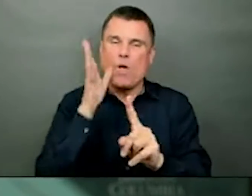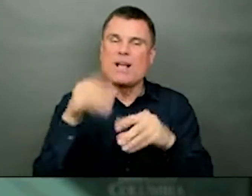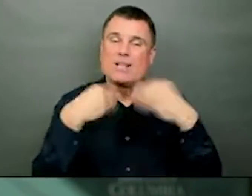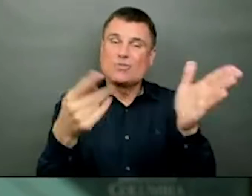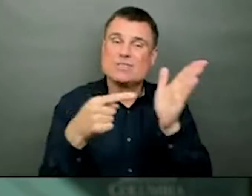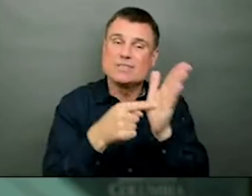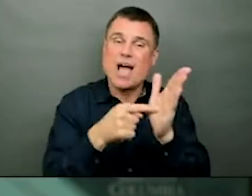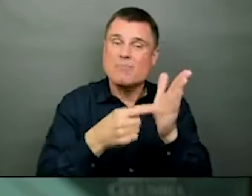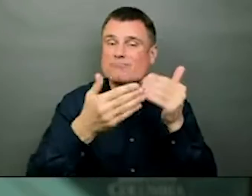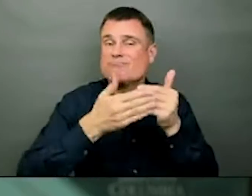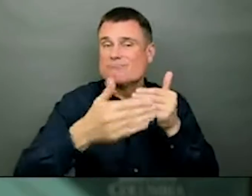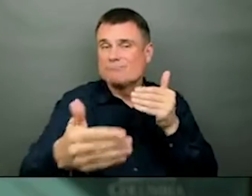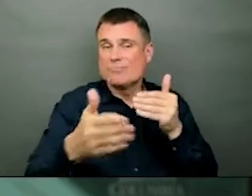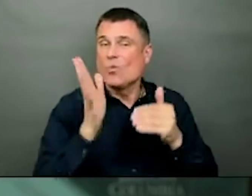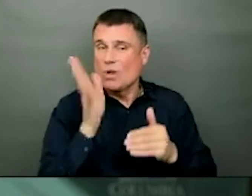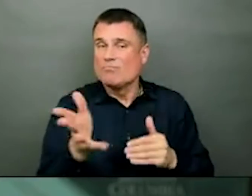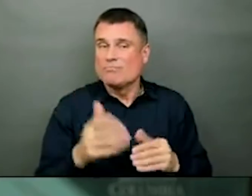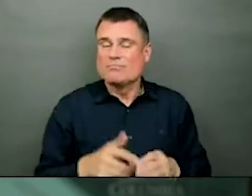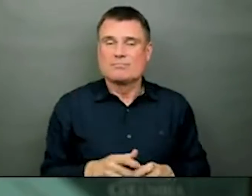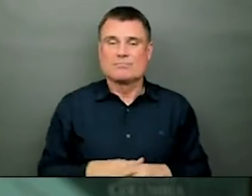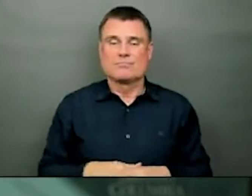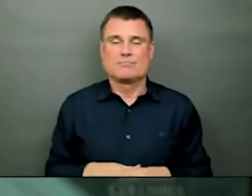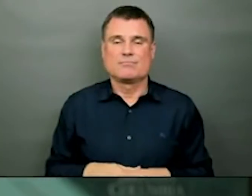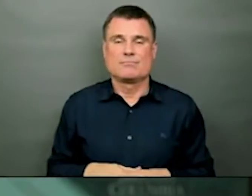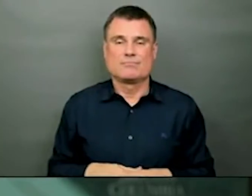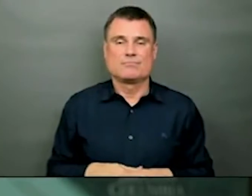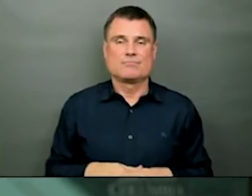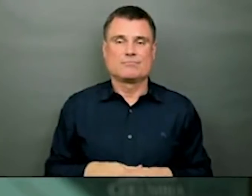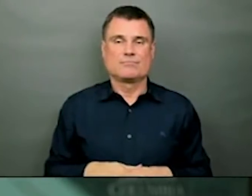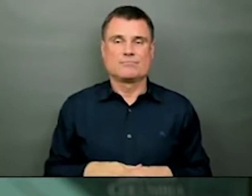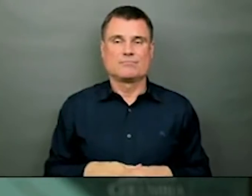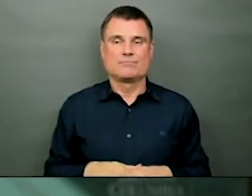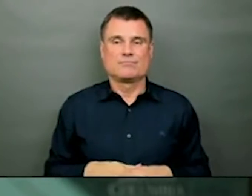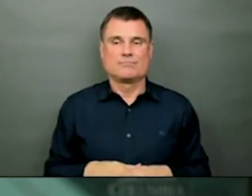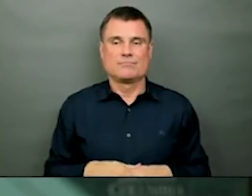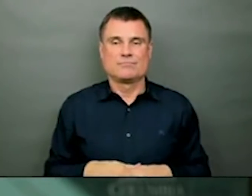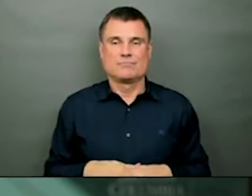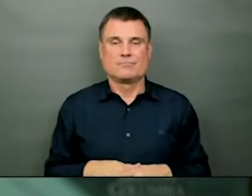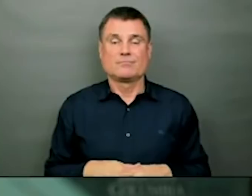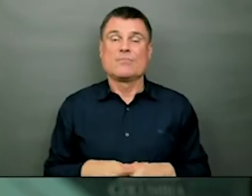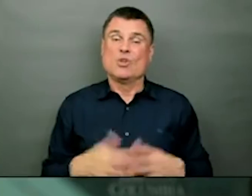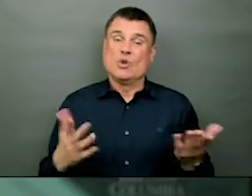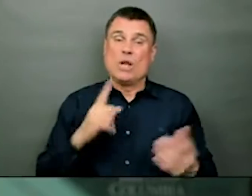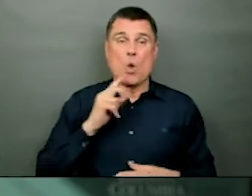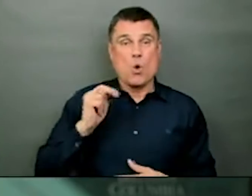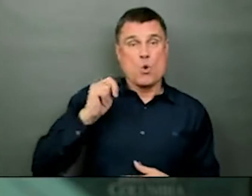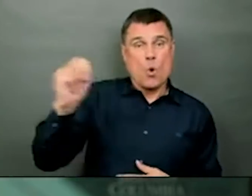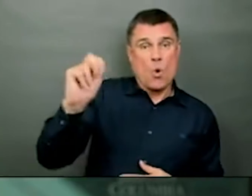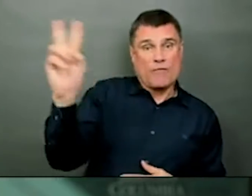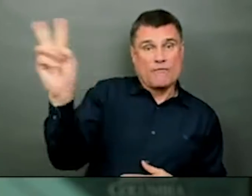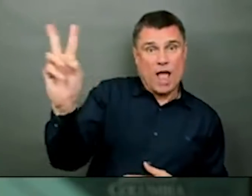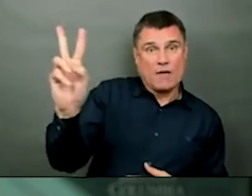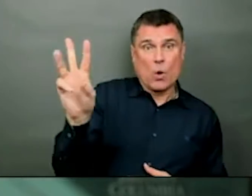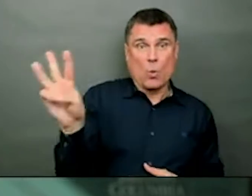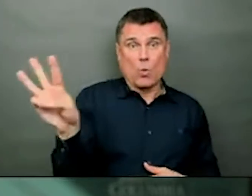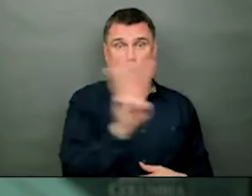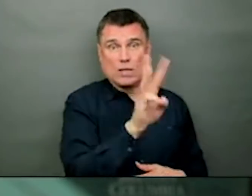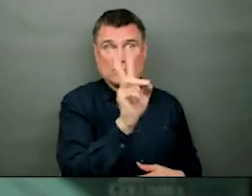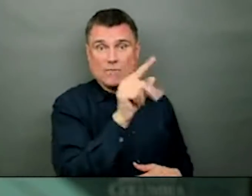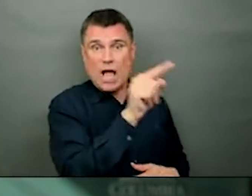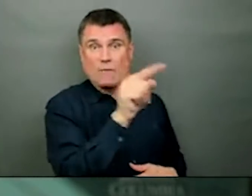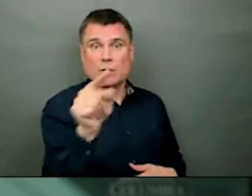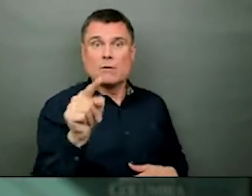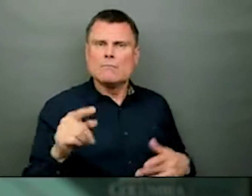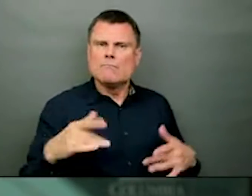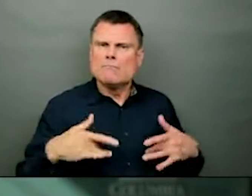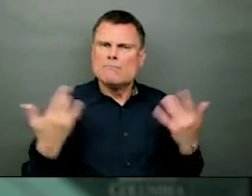or in Vancouver Coastal Health against Fraser Health. I think those the ways it transmits are similar, and so